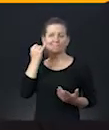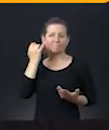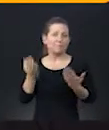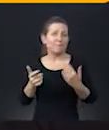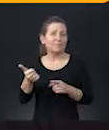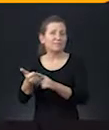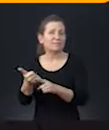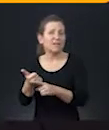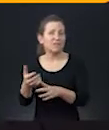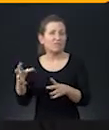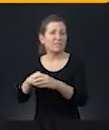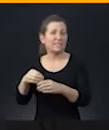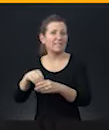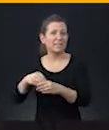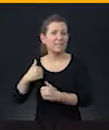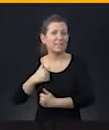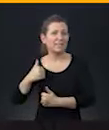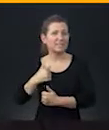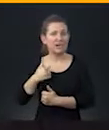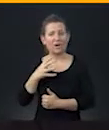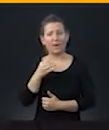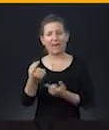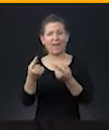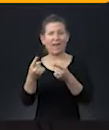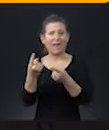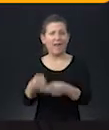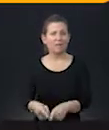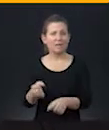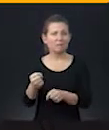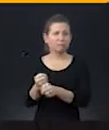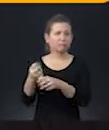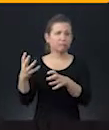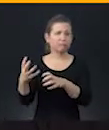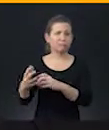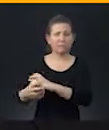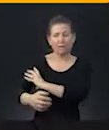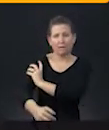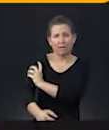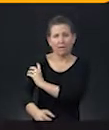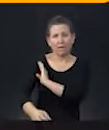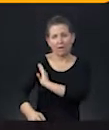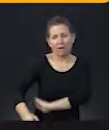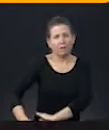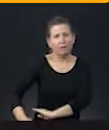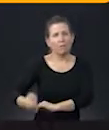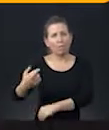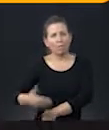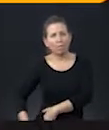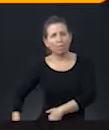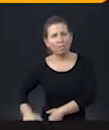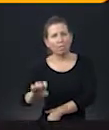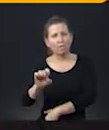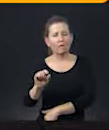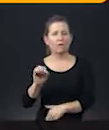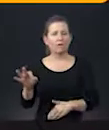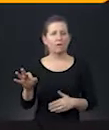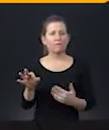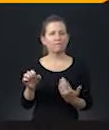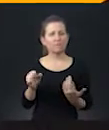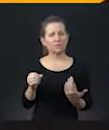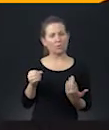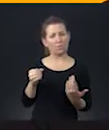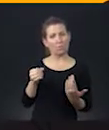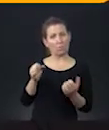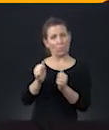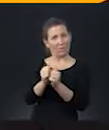the military and one of their legs or arms are blown off and they don't think that they can do it. So with mine,